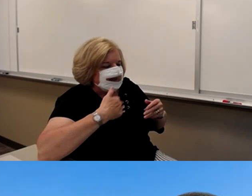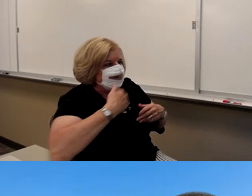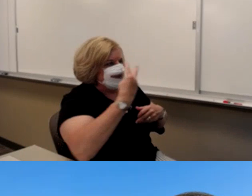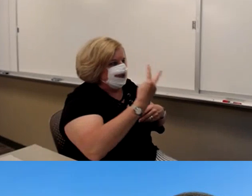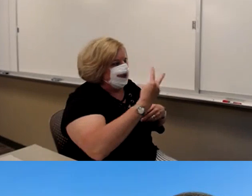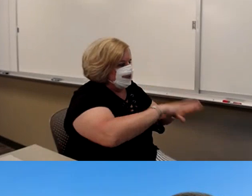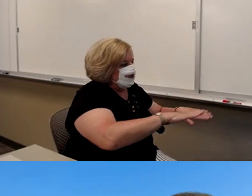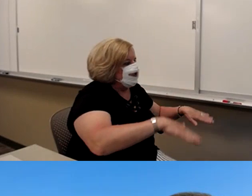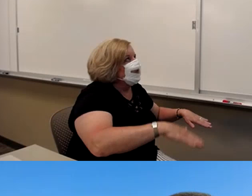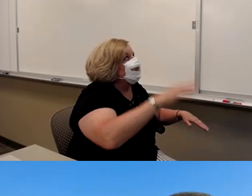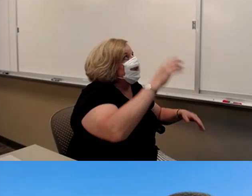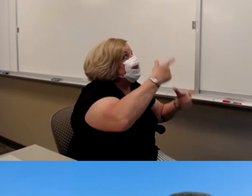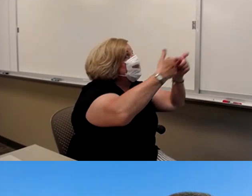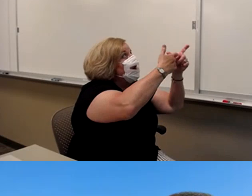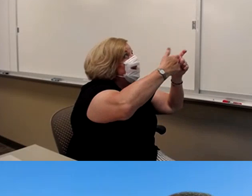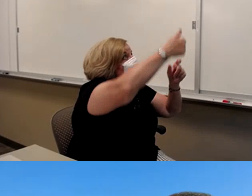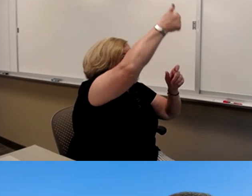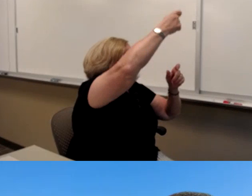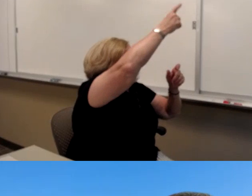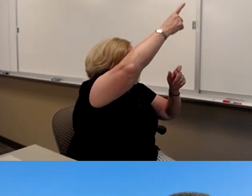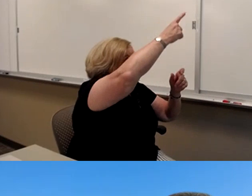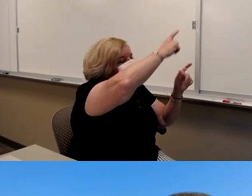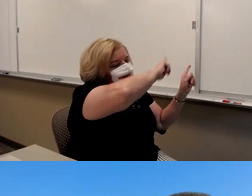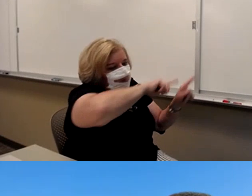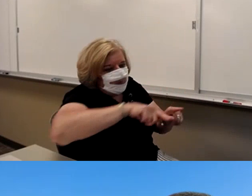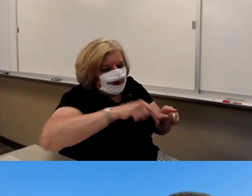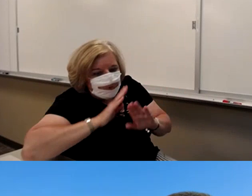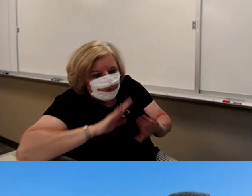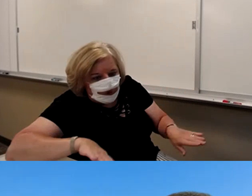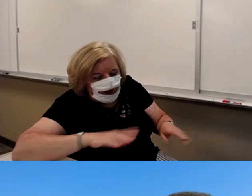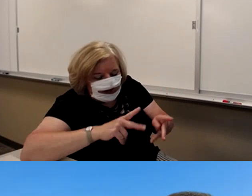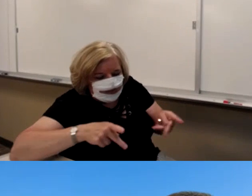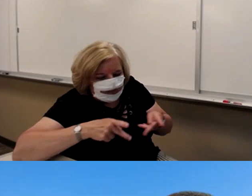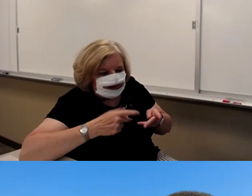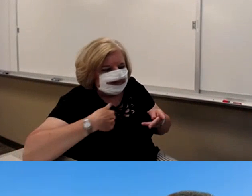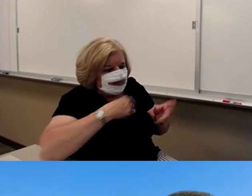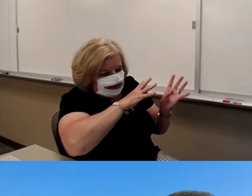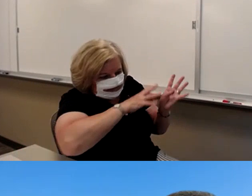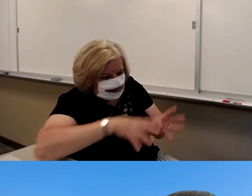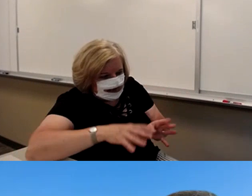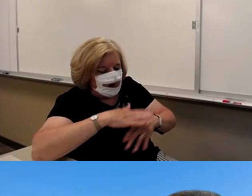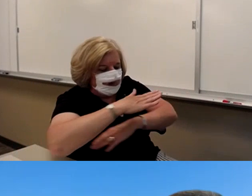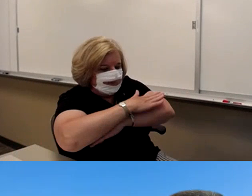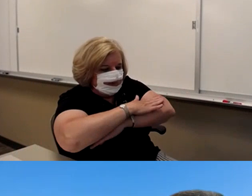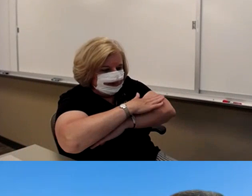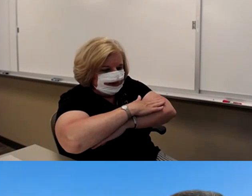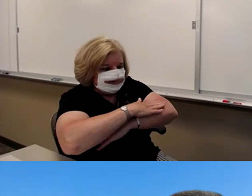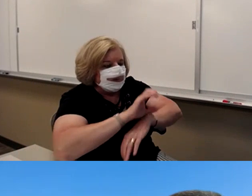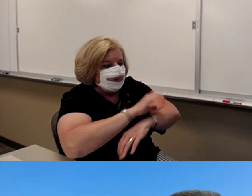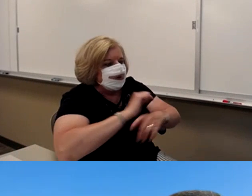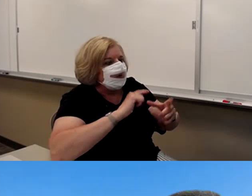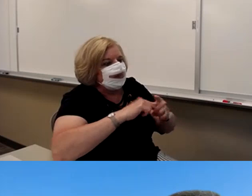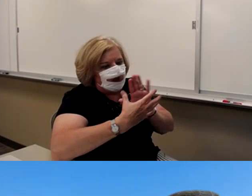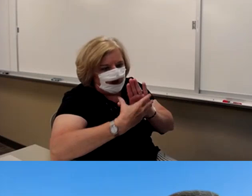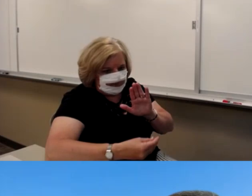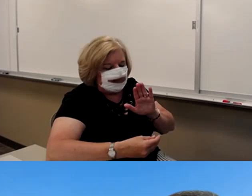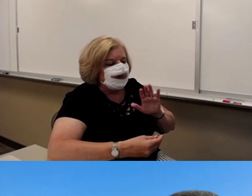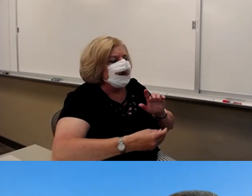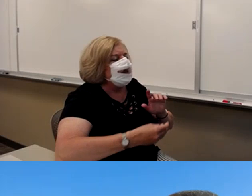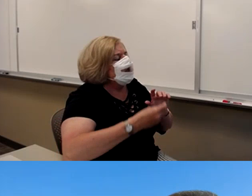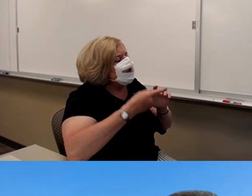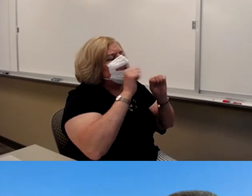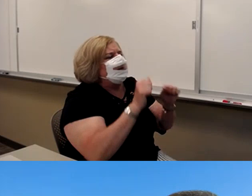Right. So I ended up just saying, I'm going to just download it on the desktop and just copy it over. But there are ways that you can link